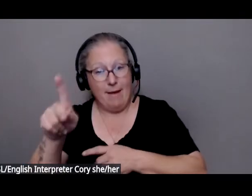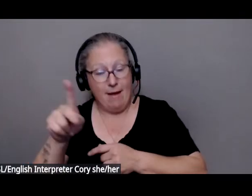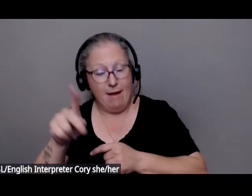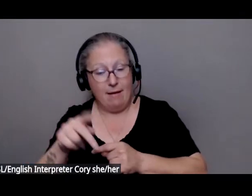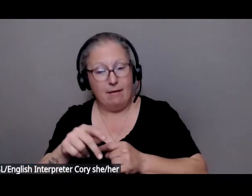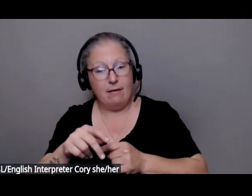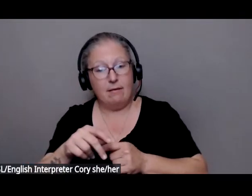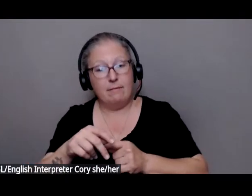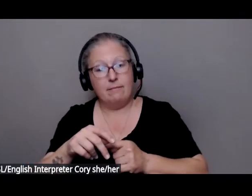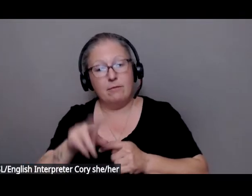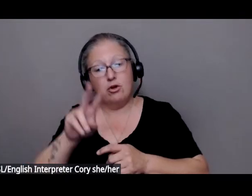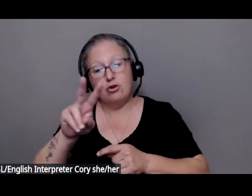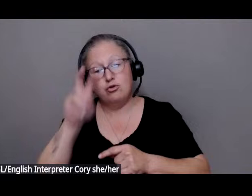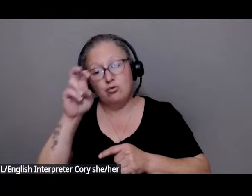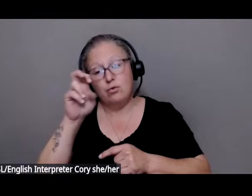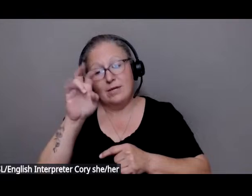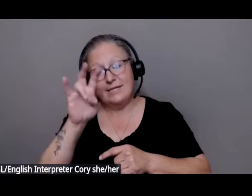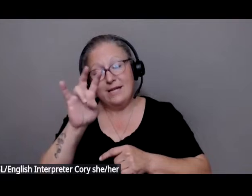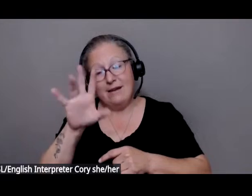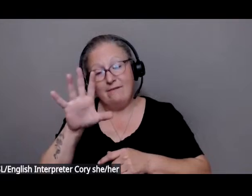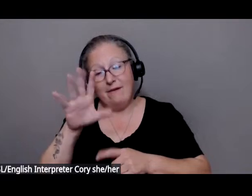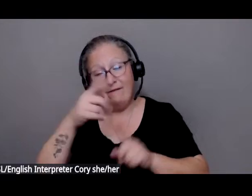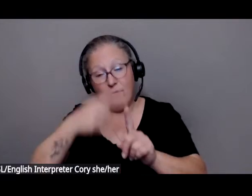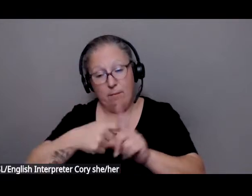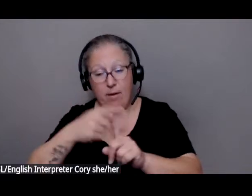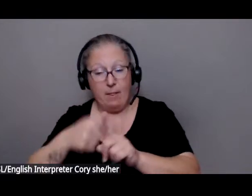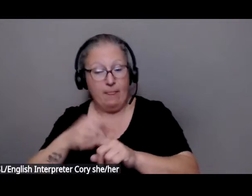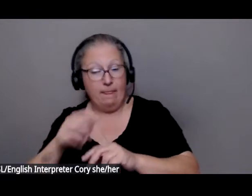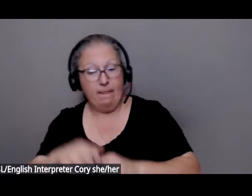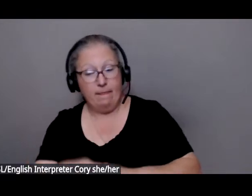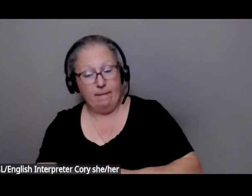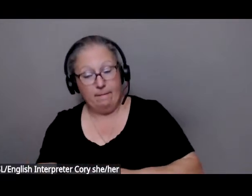of $275 per month,